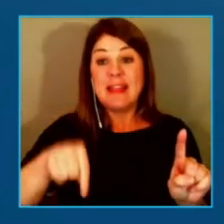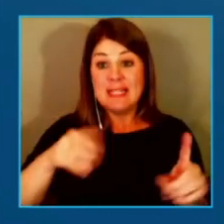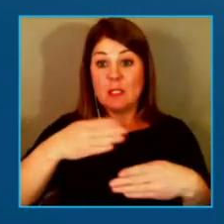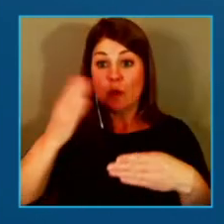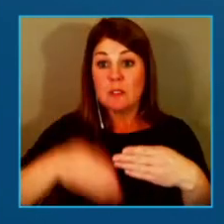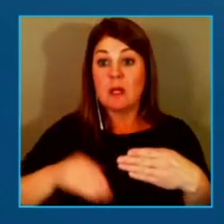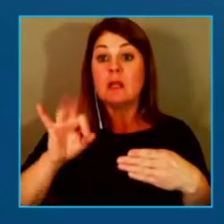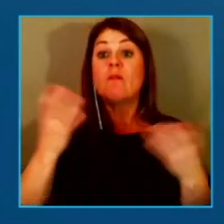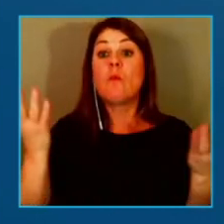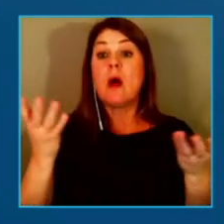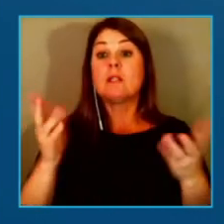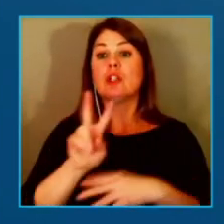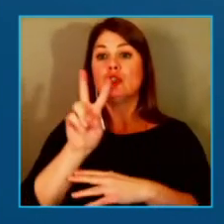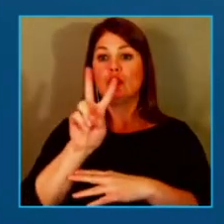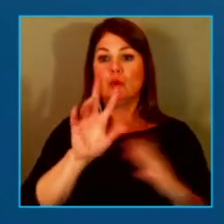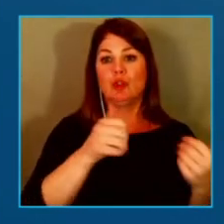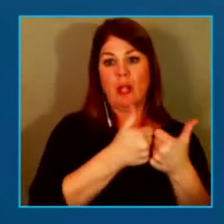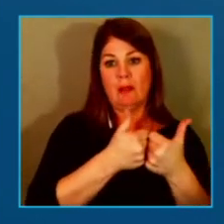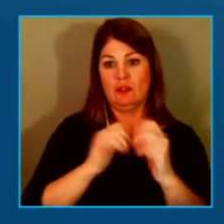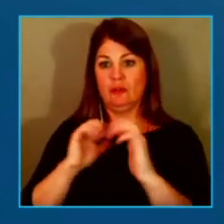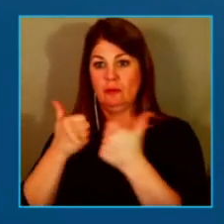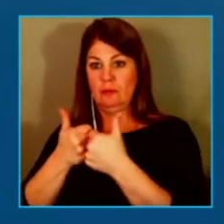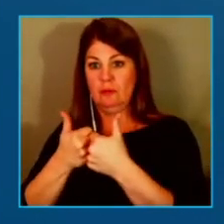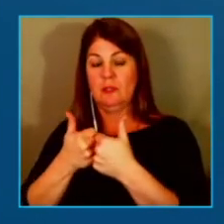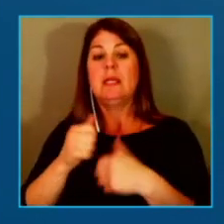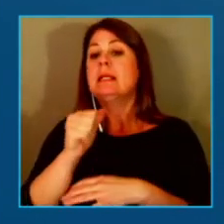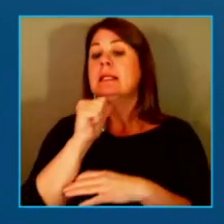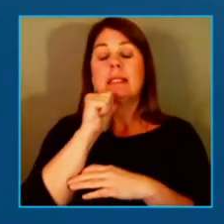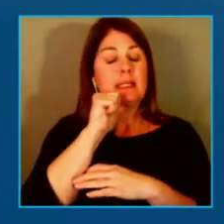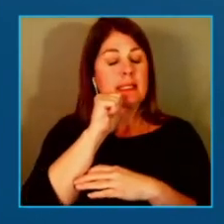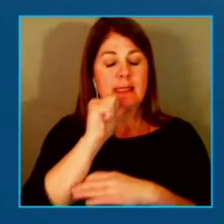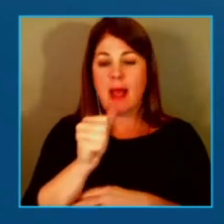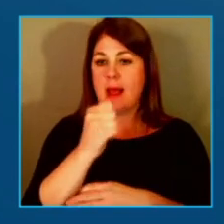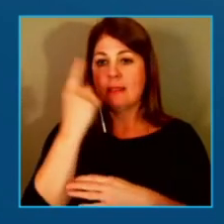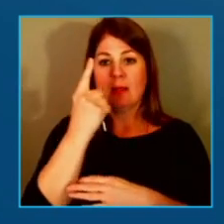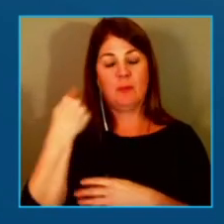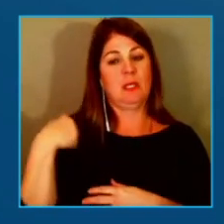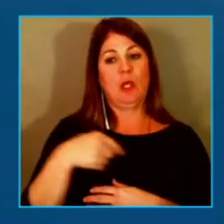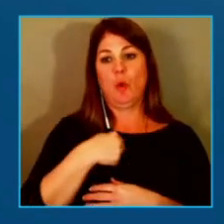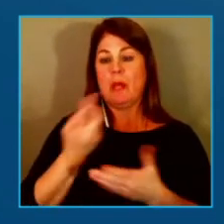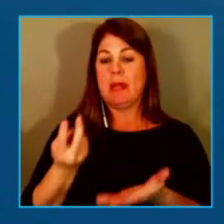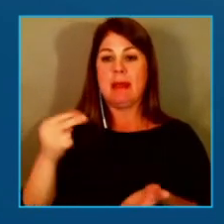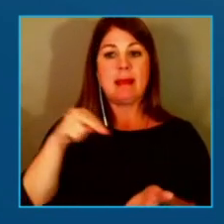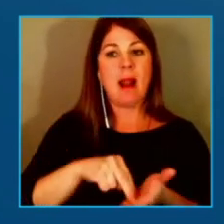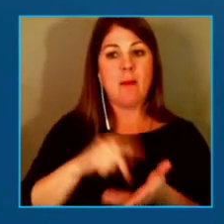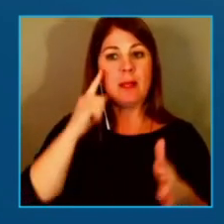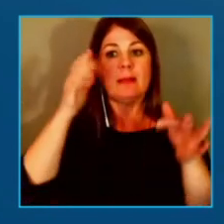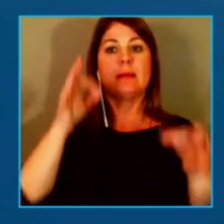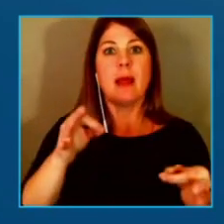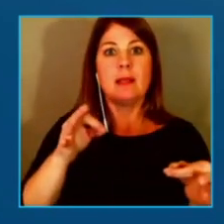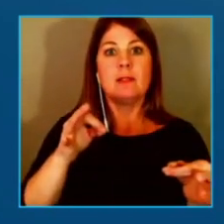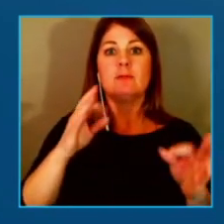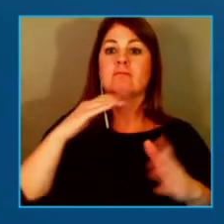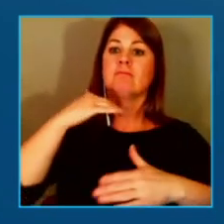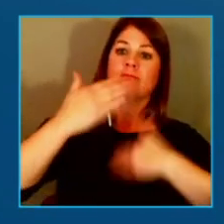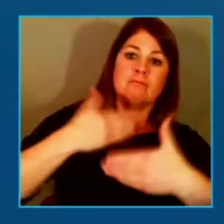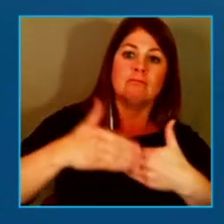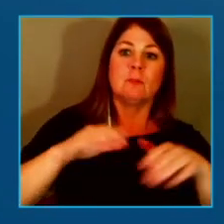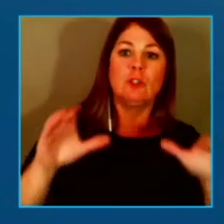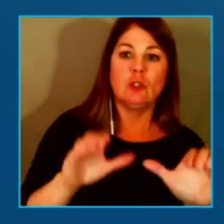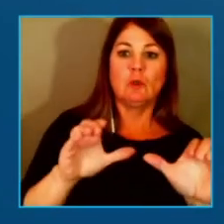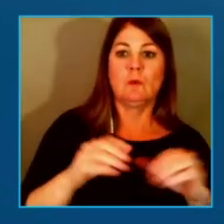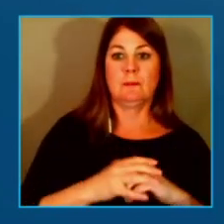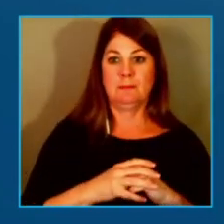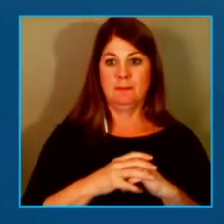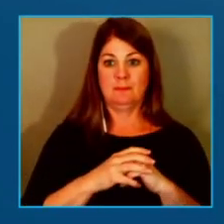two challenges. This is not something that we got up and decided to undertake, end quote.